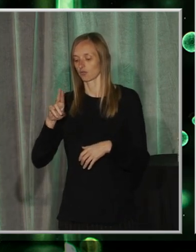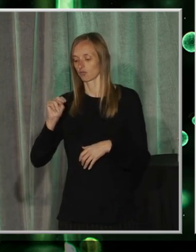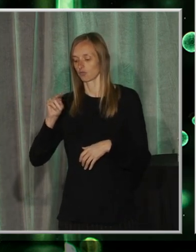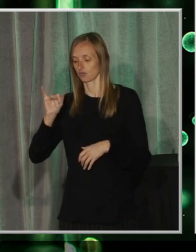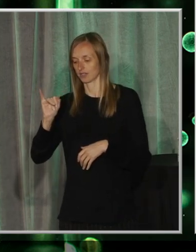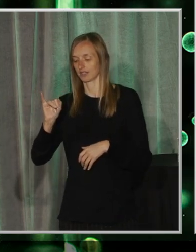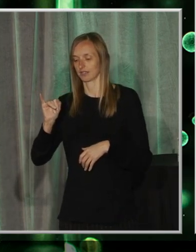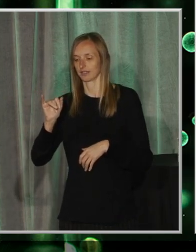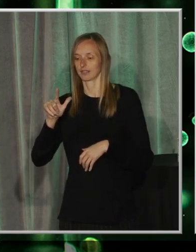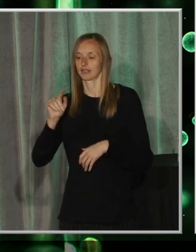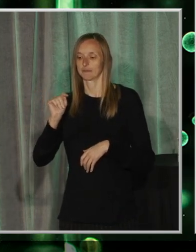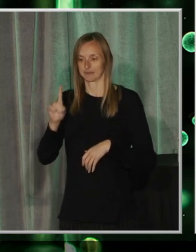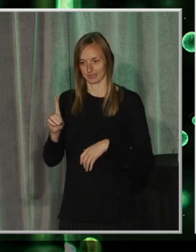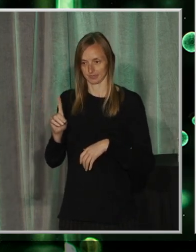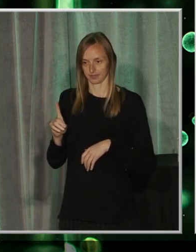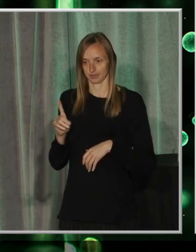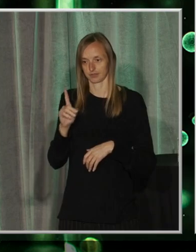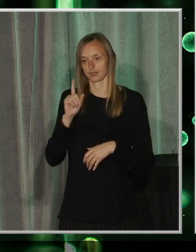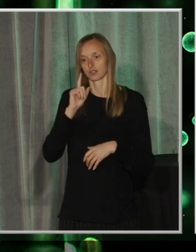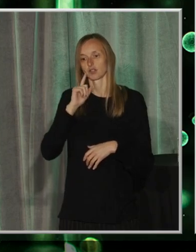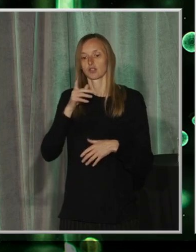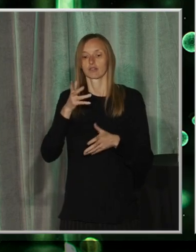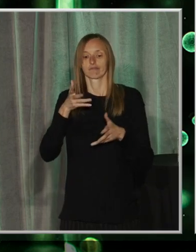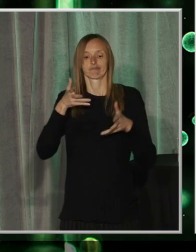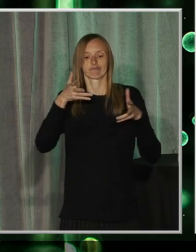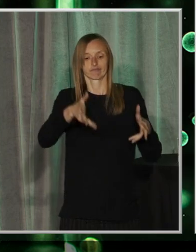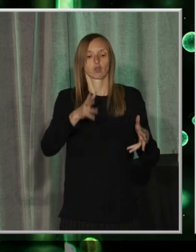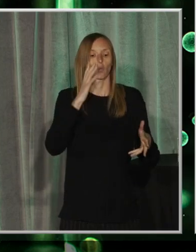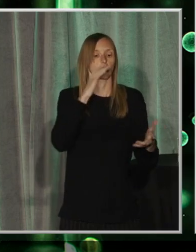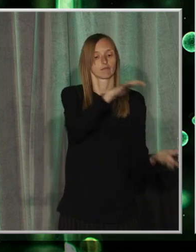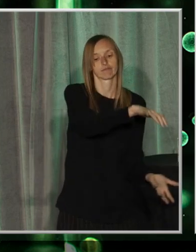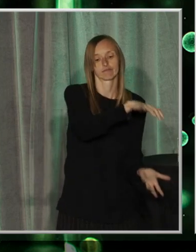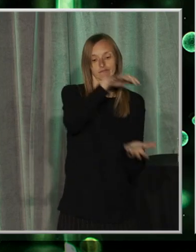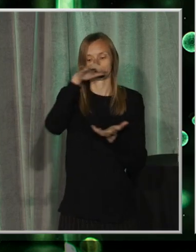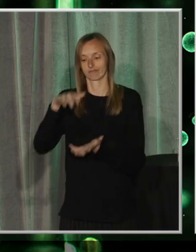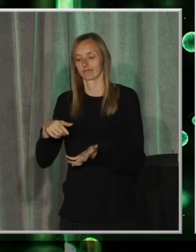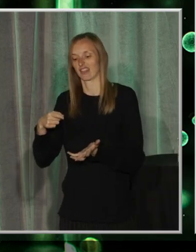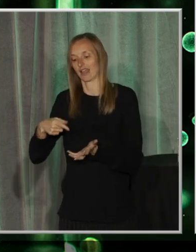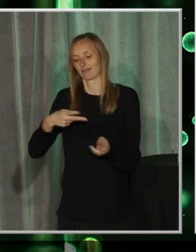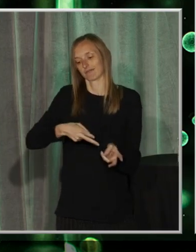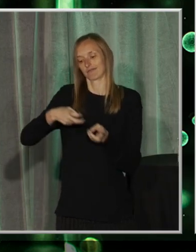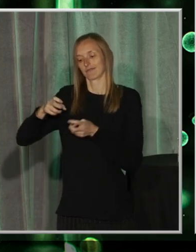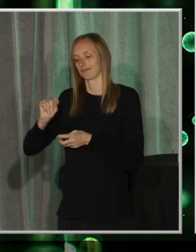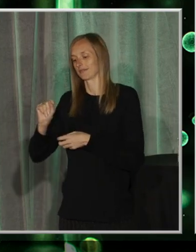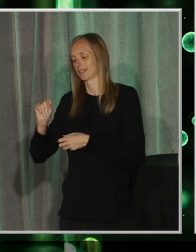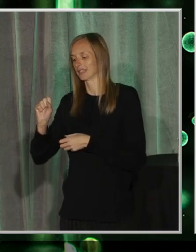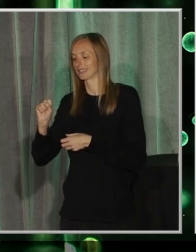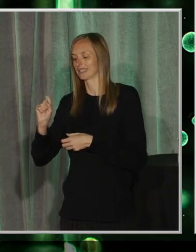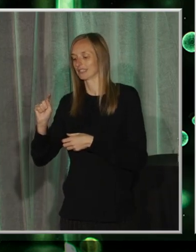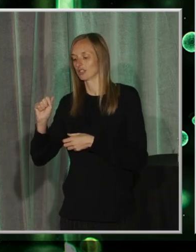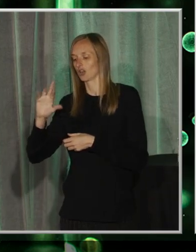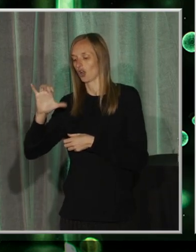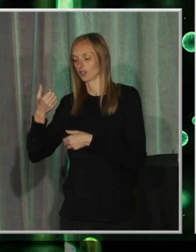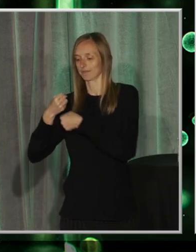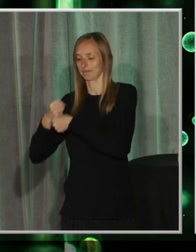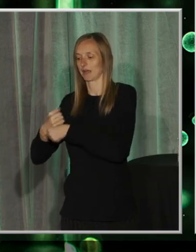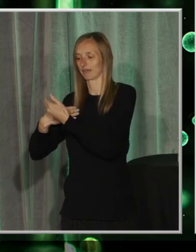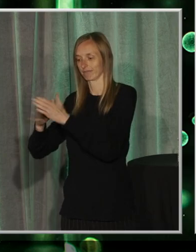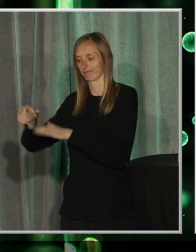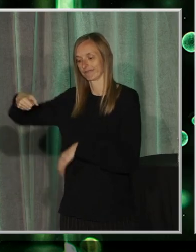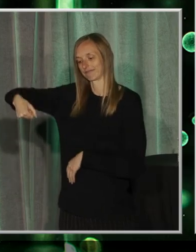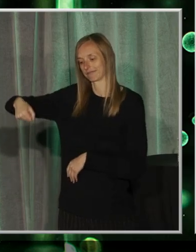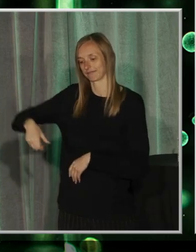back the waste that we need to extract starch from it. And we